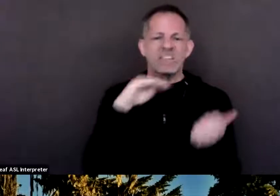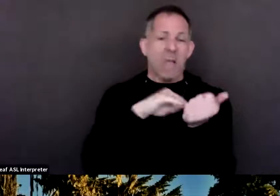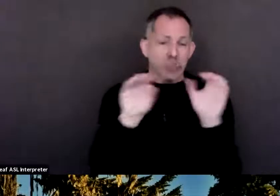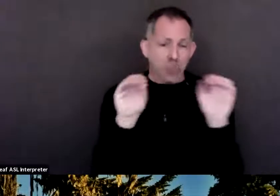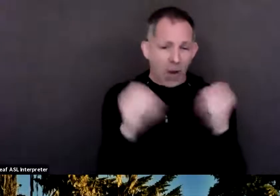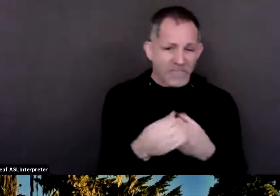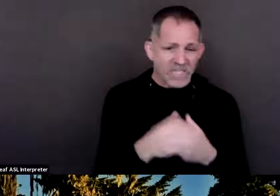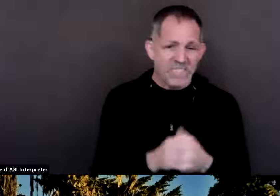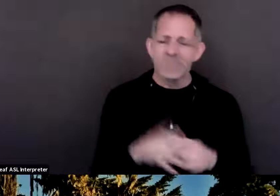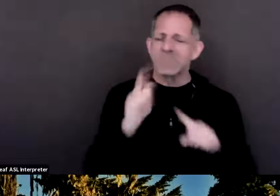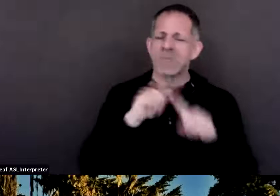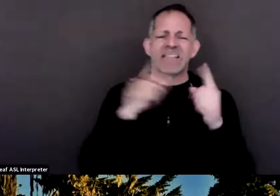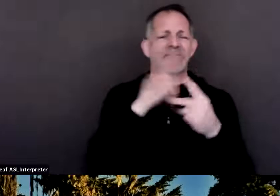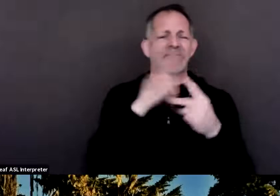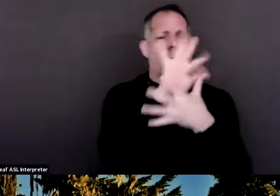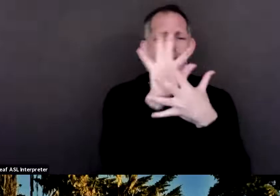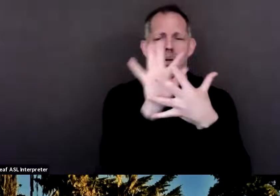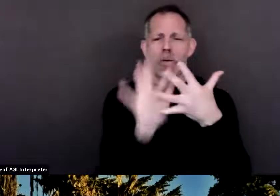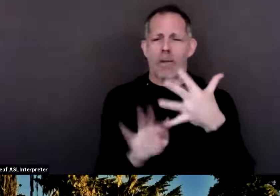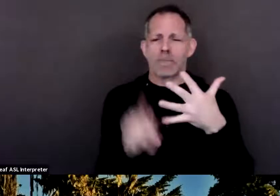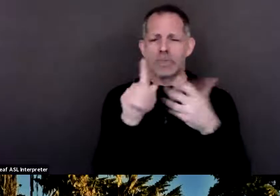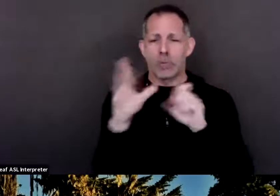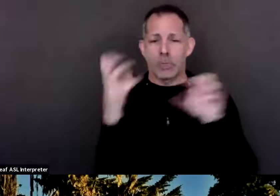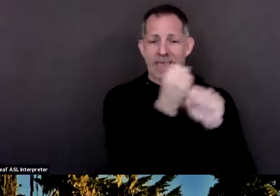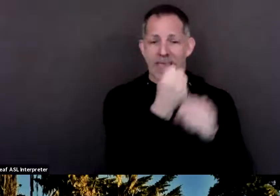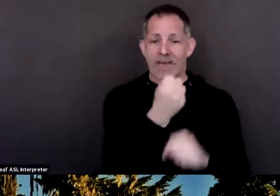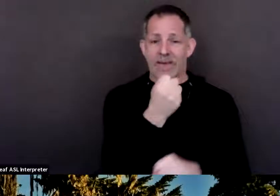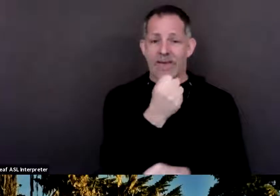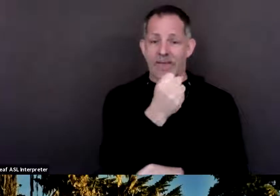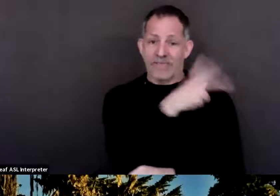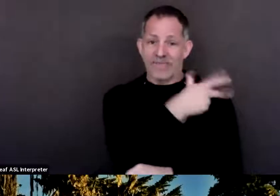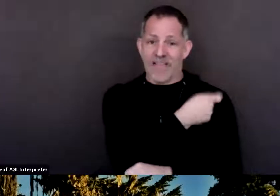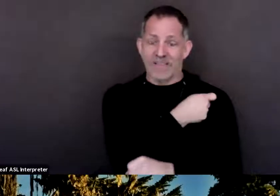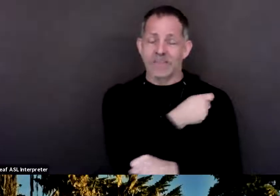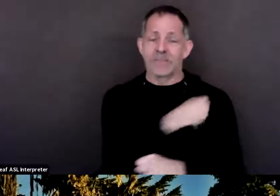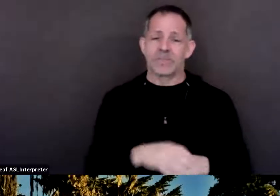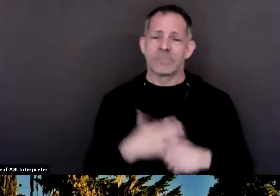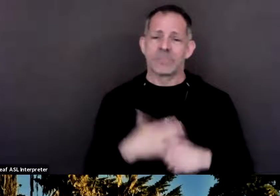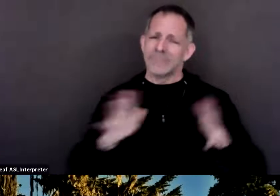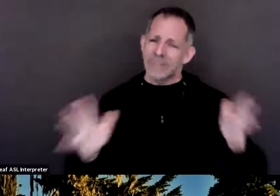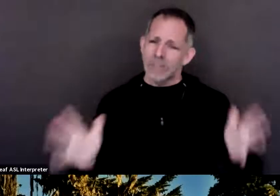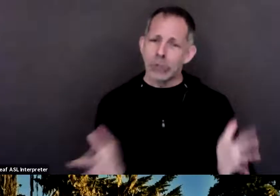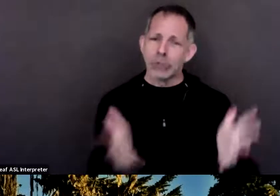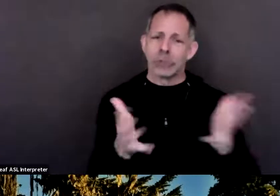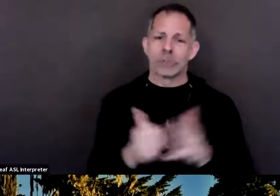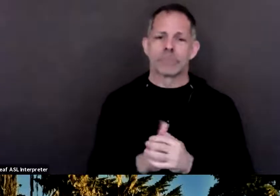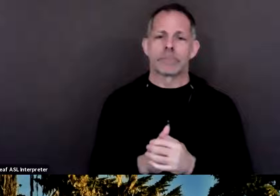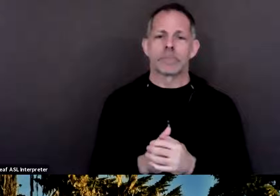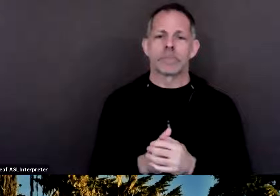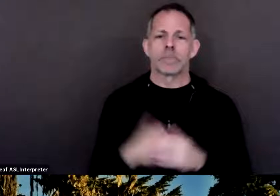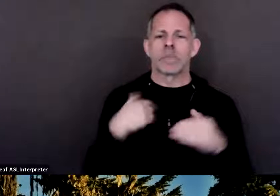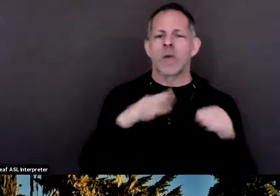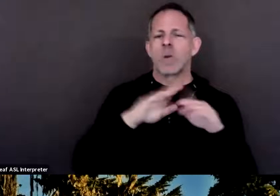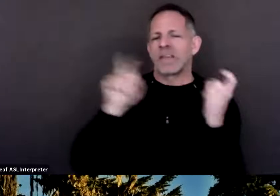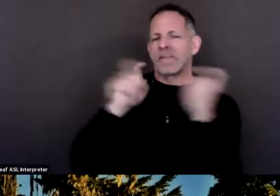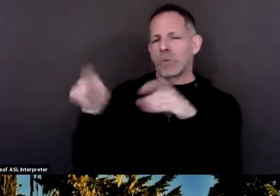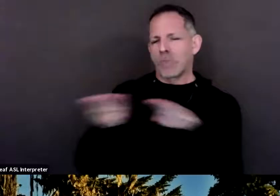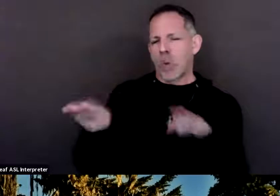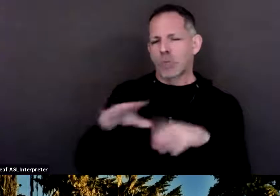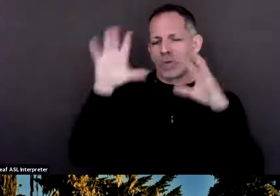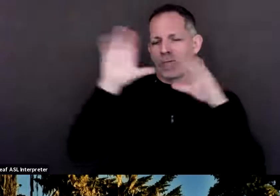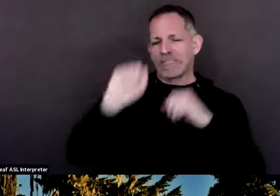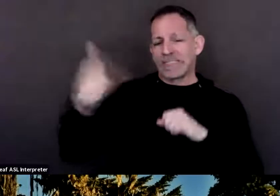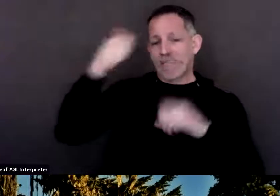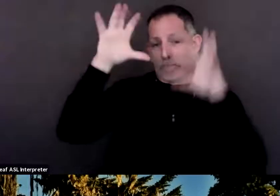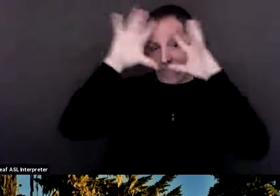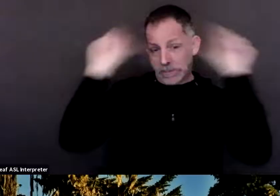get vaccinated, so please do so. And with that, I'll turn it back over to Executive Summers. Thank you, Jason.